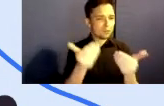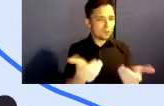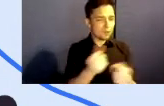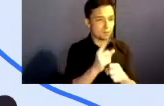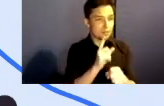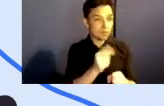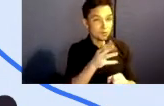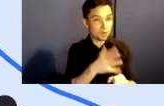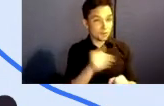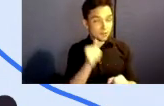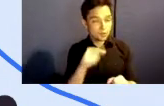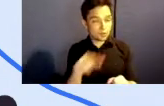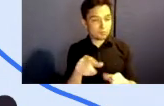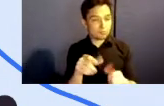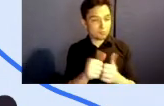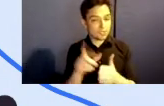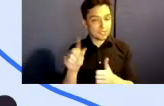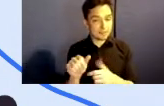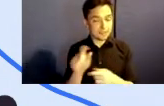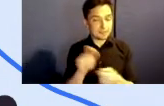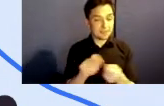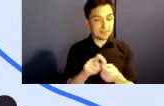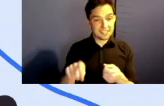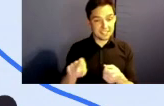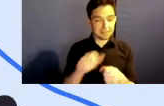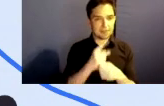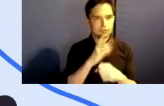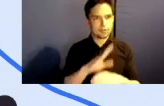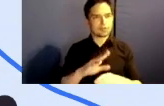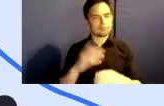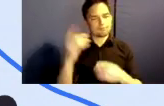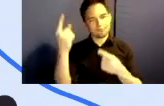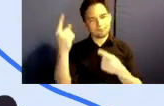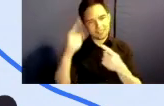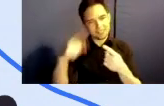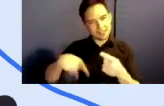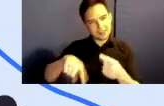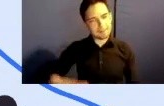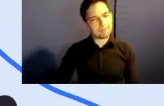women and girls with disabilities specific needs are considered?